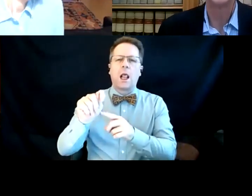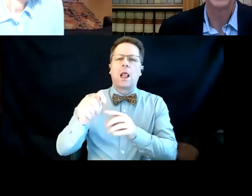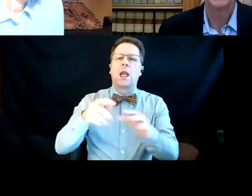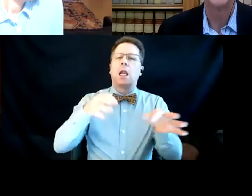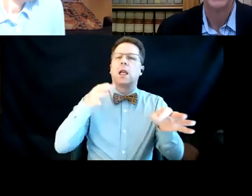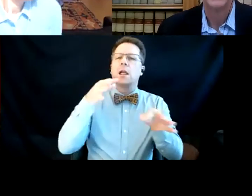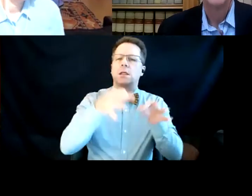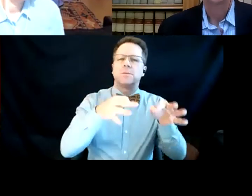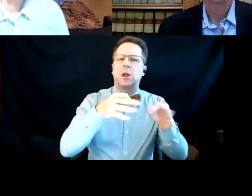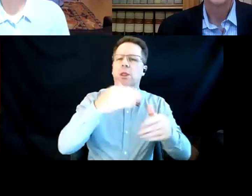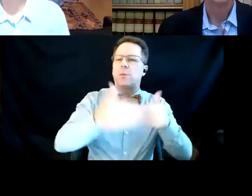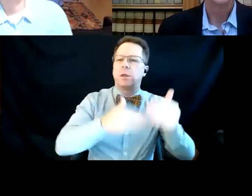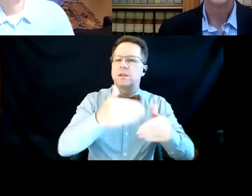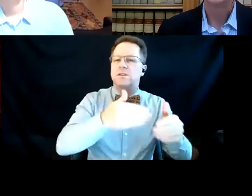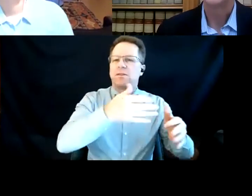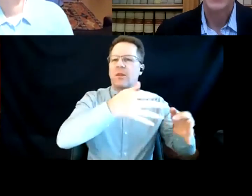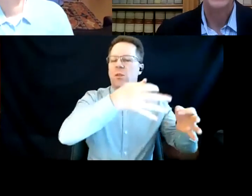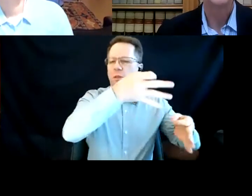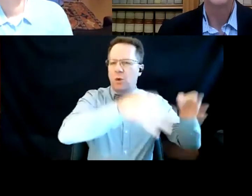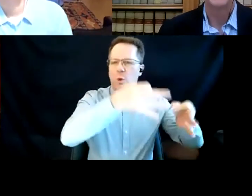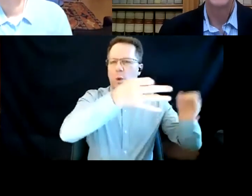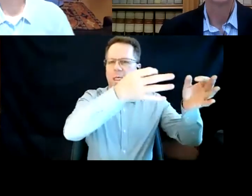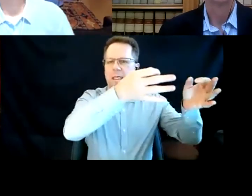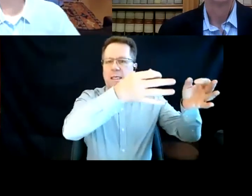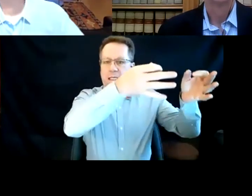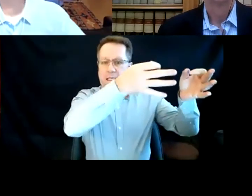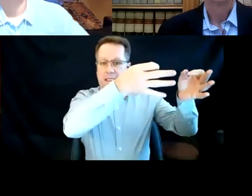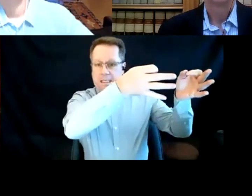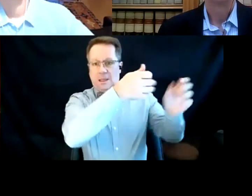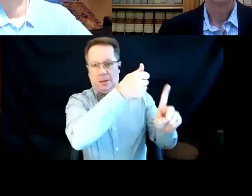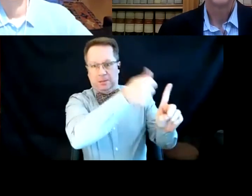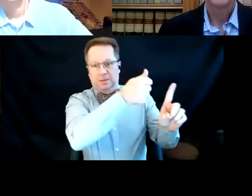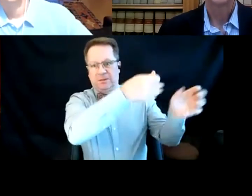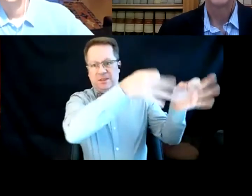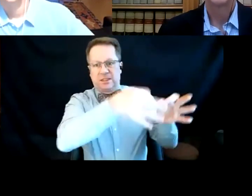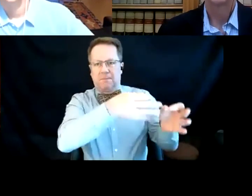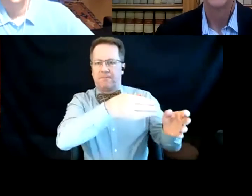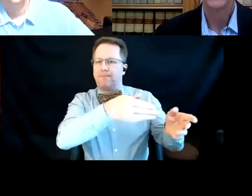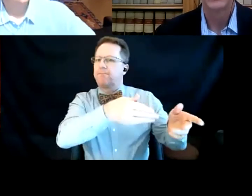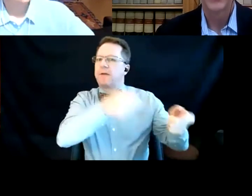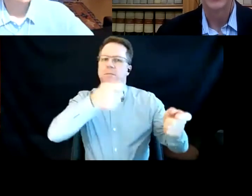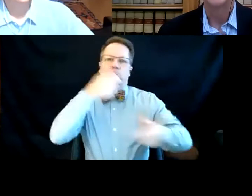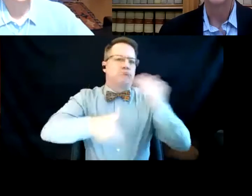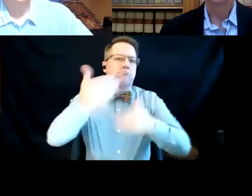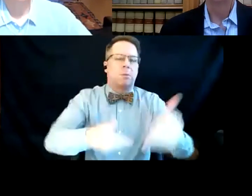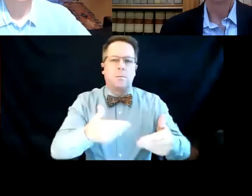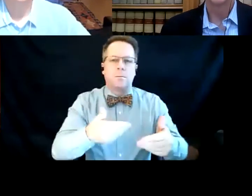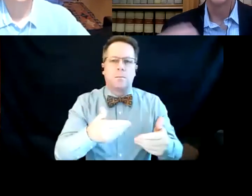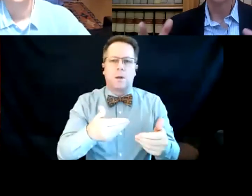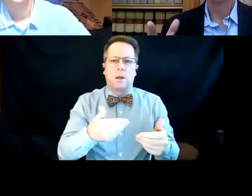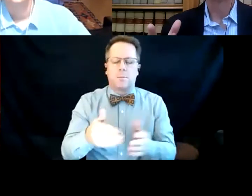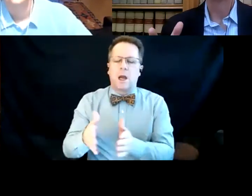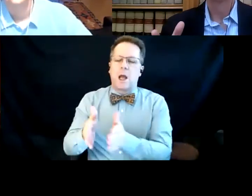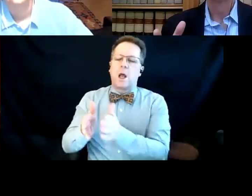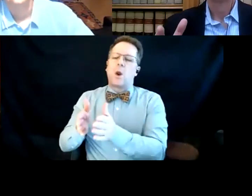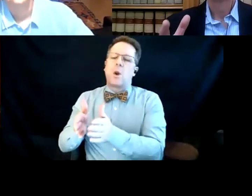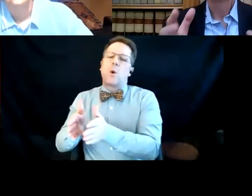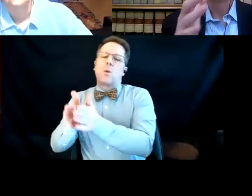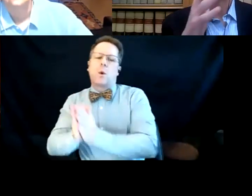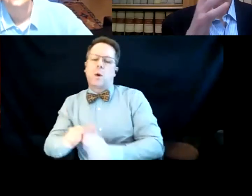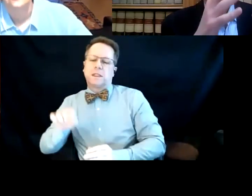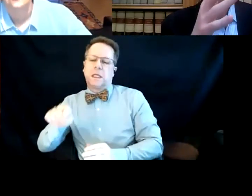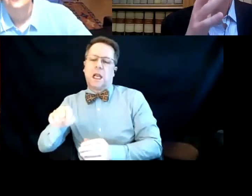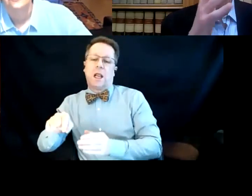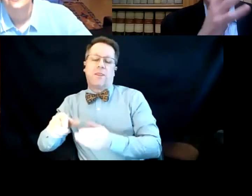court decides, sort of on a very fast track, requests by a losing party in the lower courts